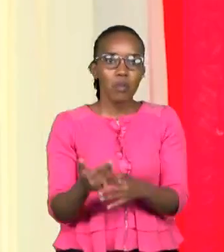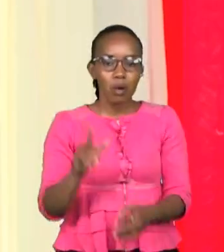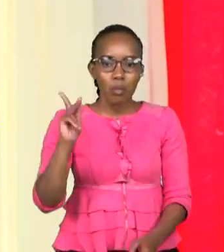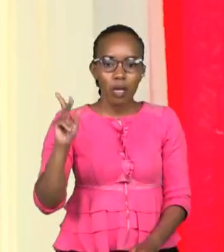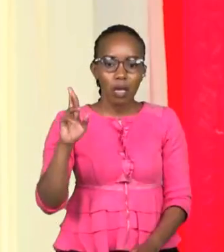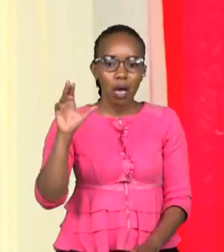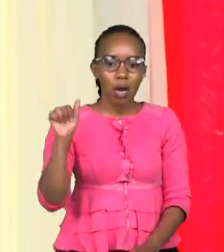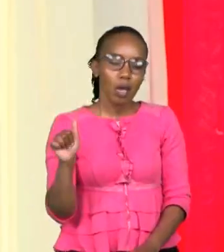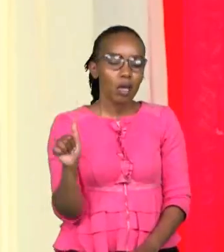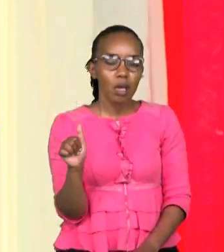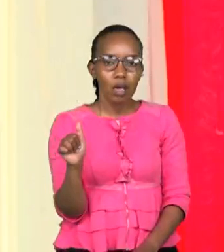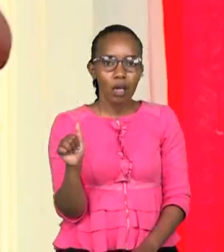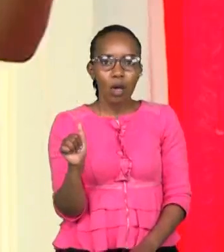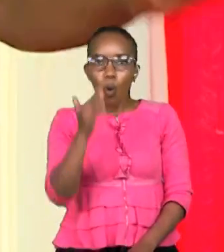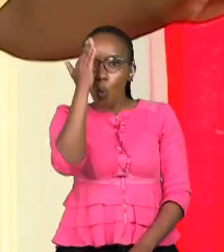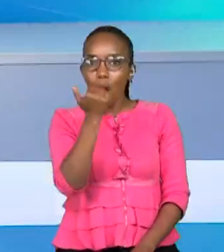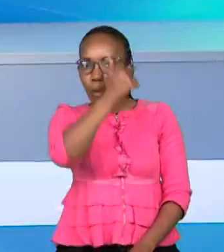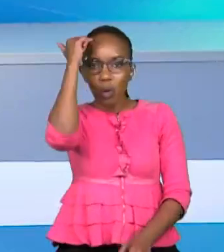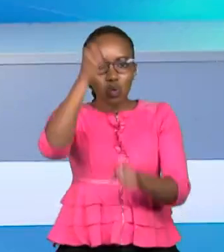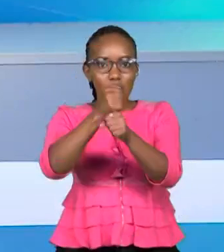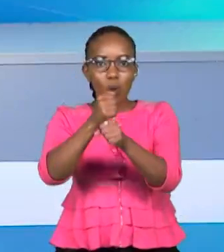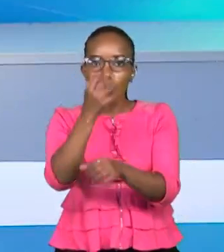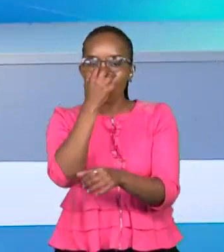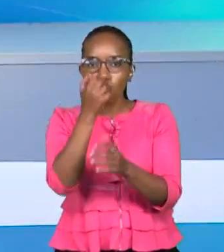KRA simply because they work with the